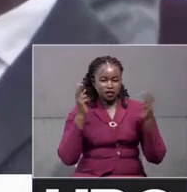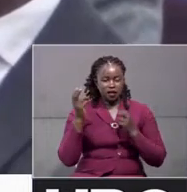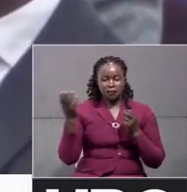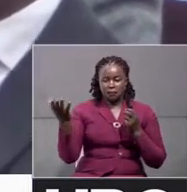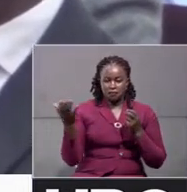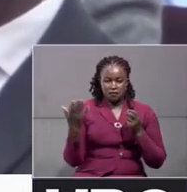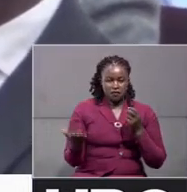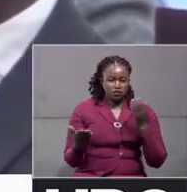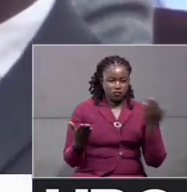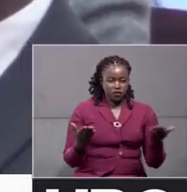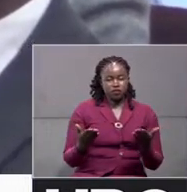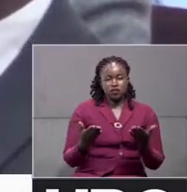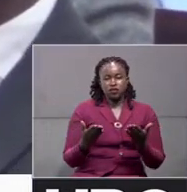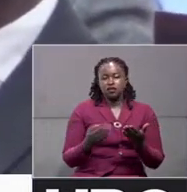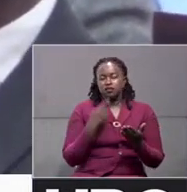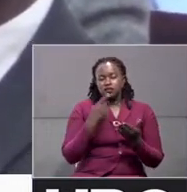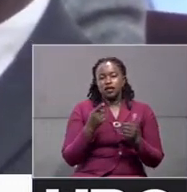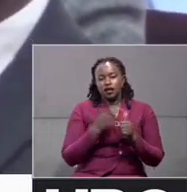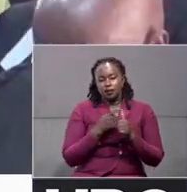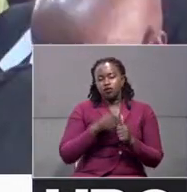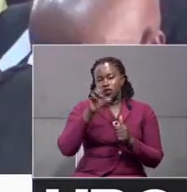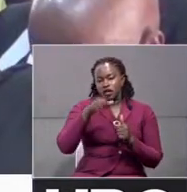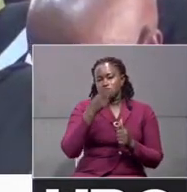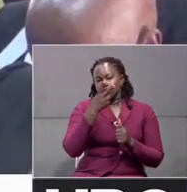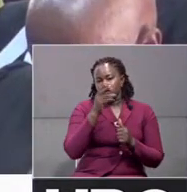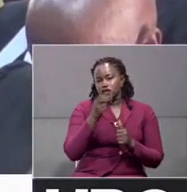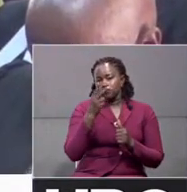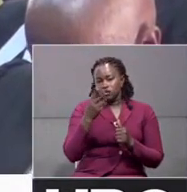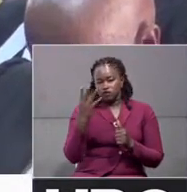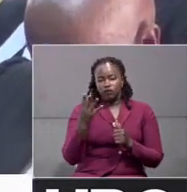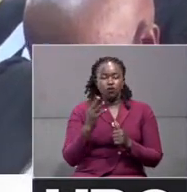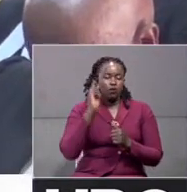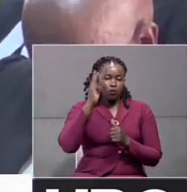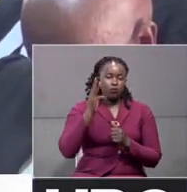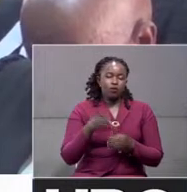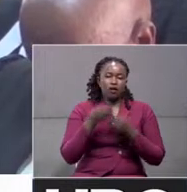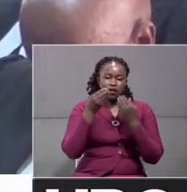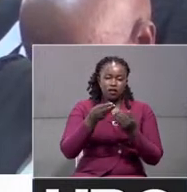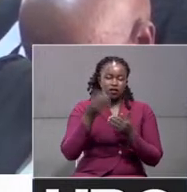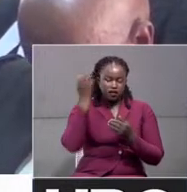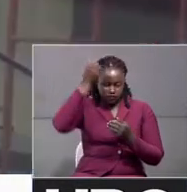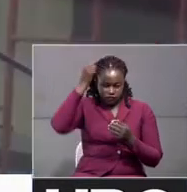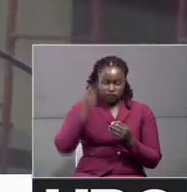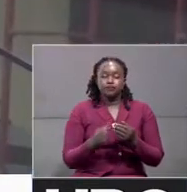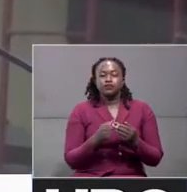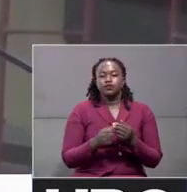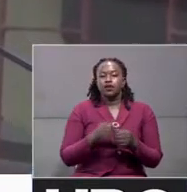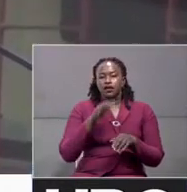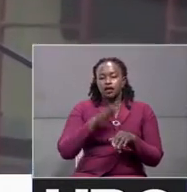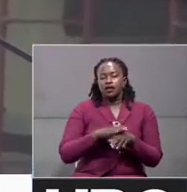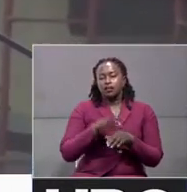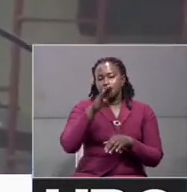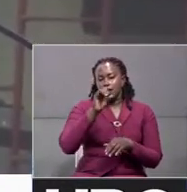sides, scheduled April 9th, 2024, to deliver a ruling in Molly Katanga's bail application.